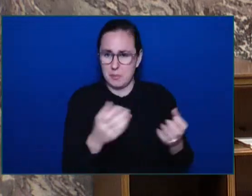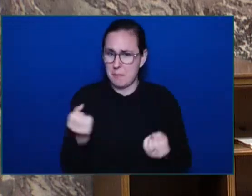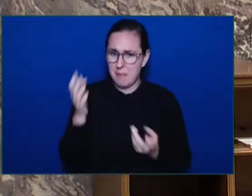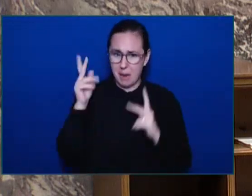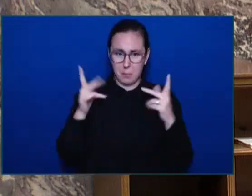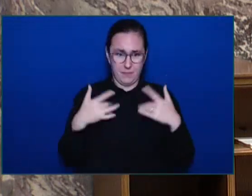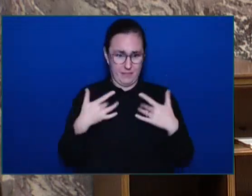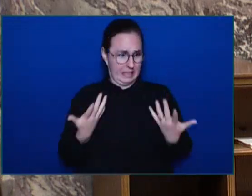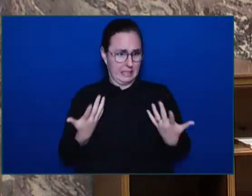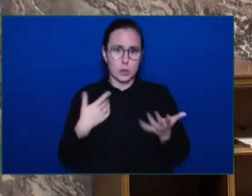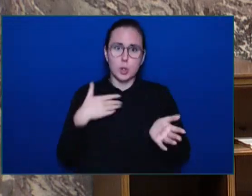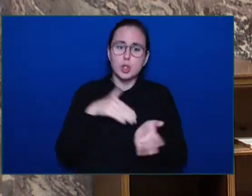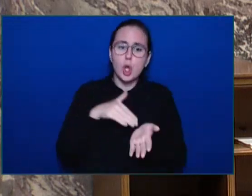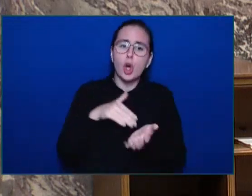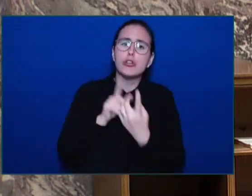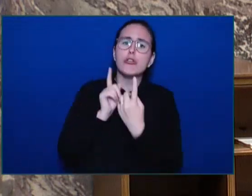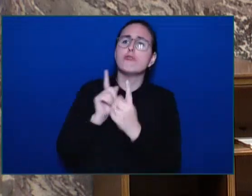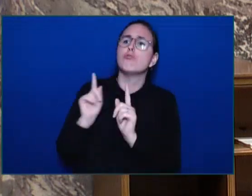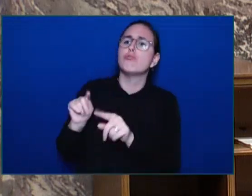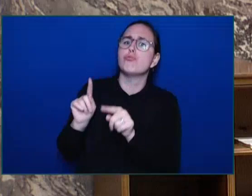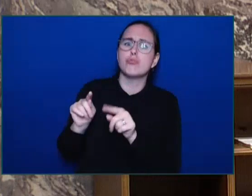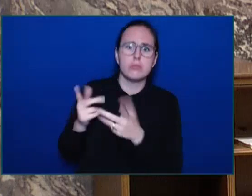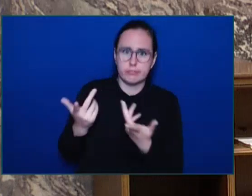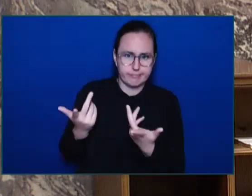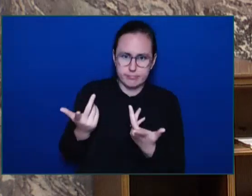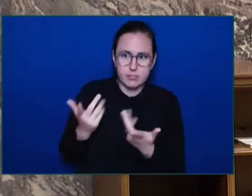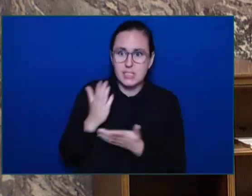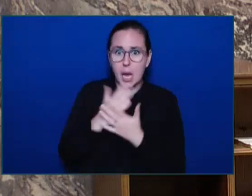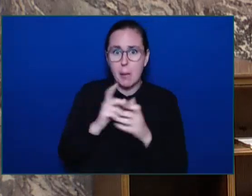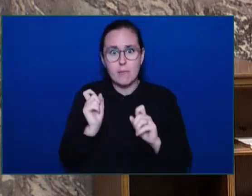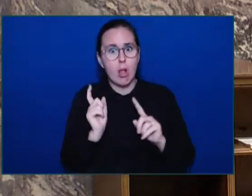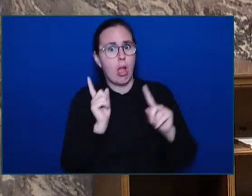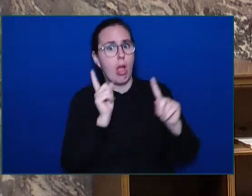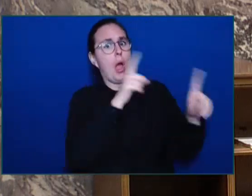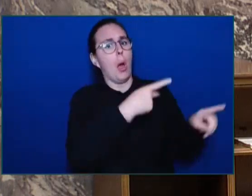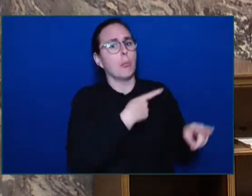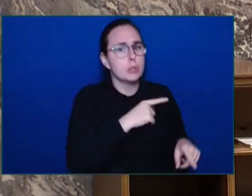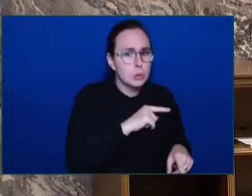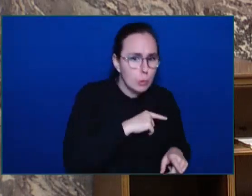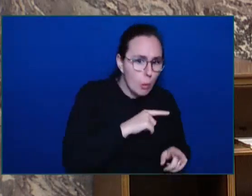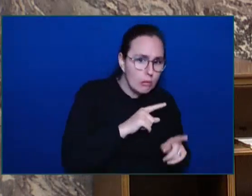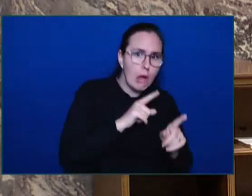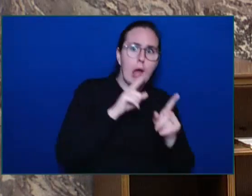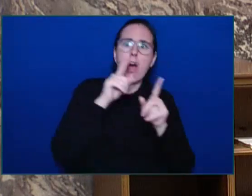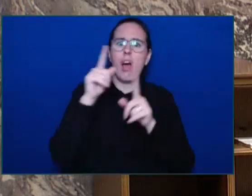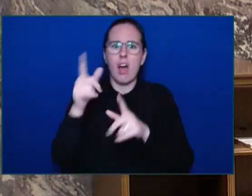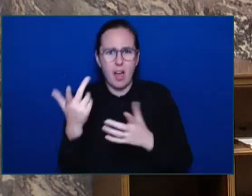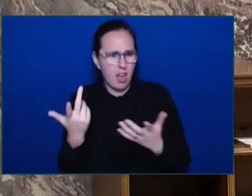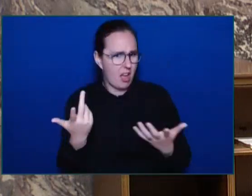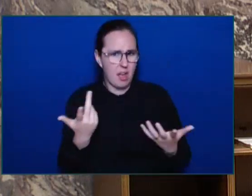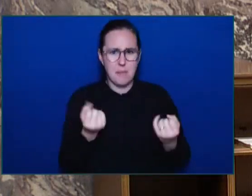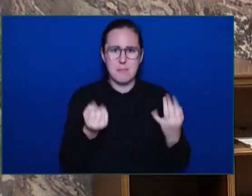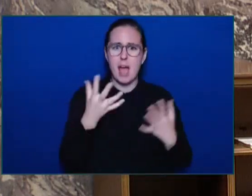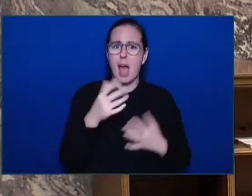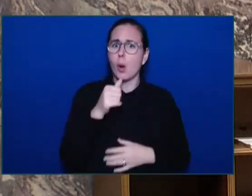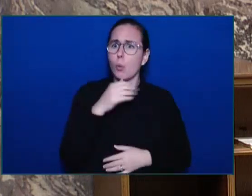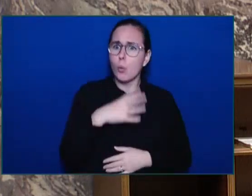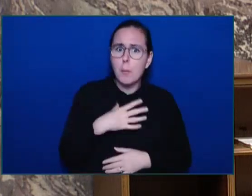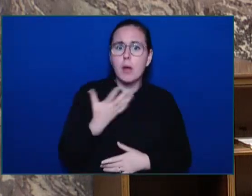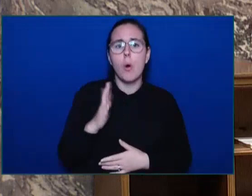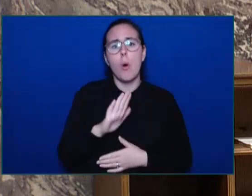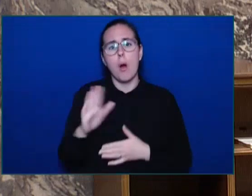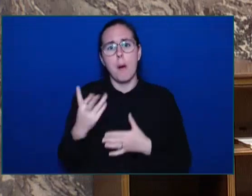Abbotsford. It's unacceptable that many of these women and their partners are having to face a decision of possibly moving out